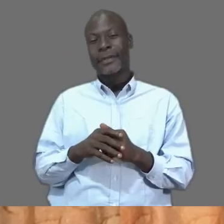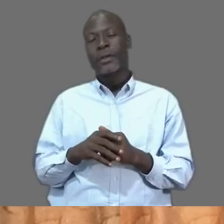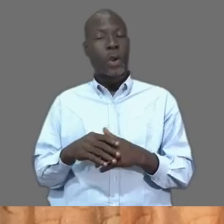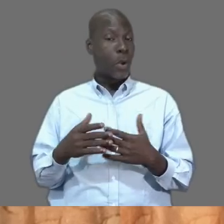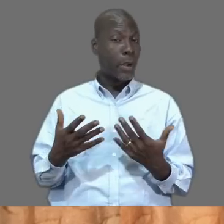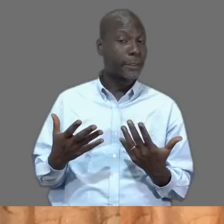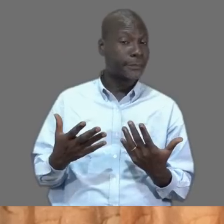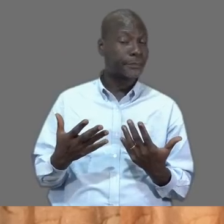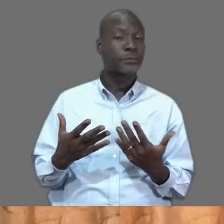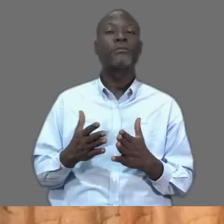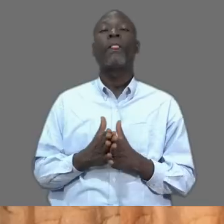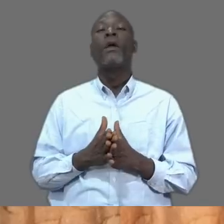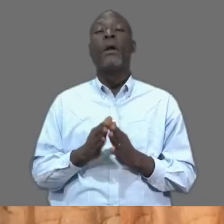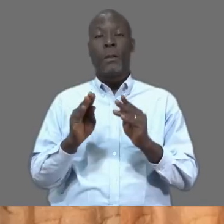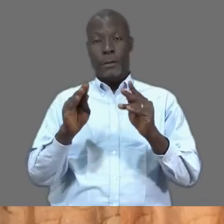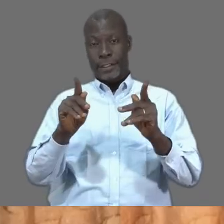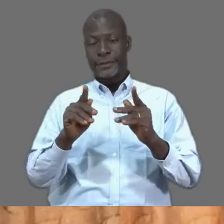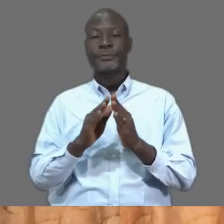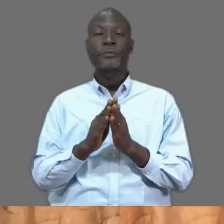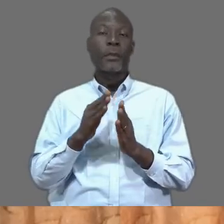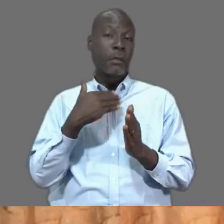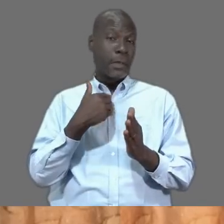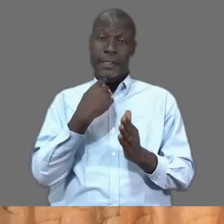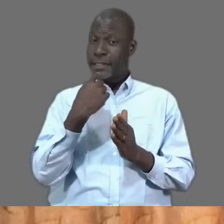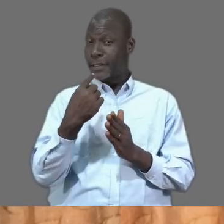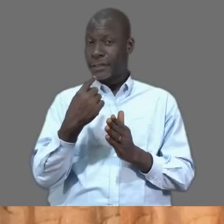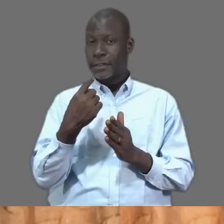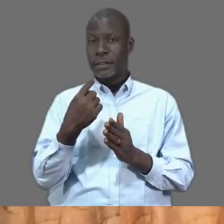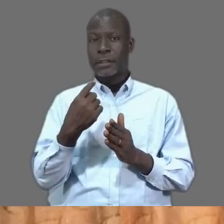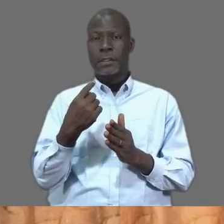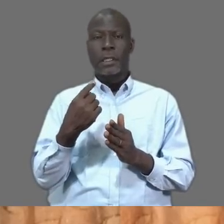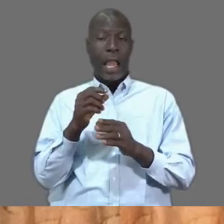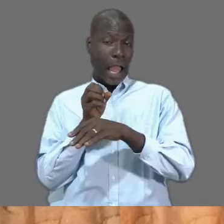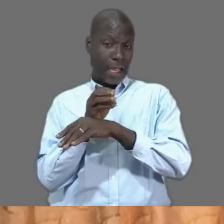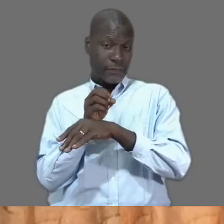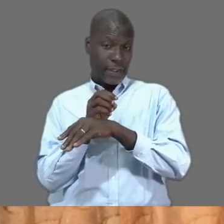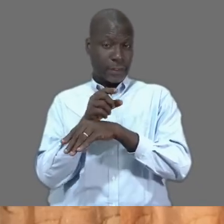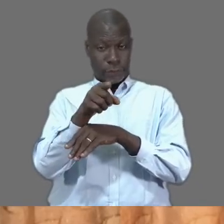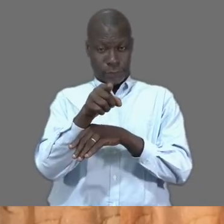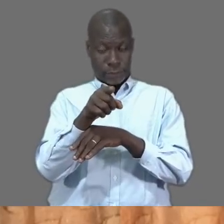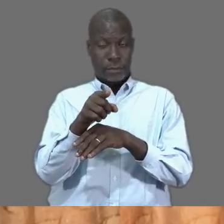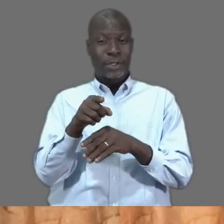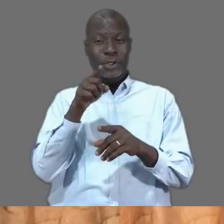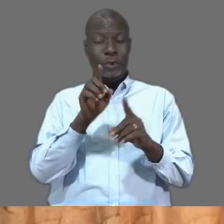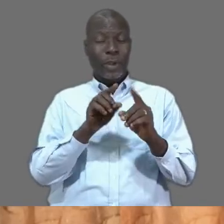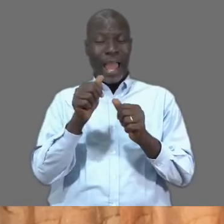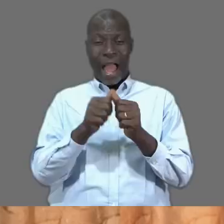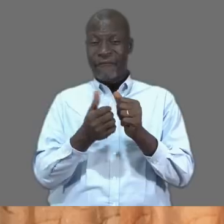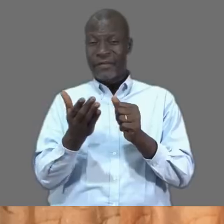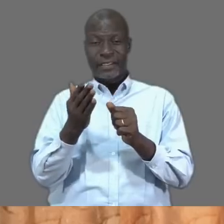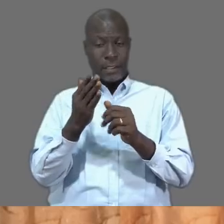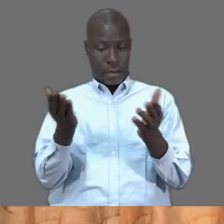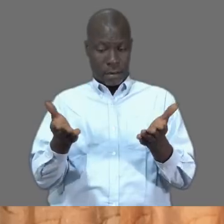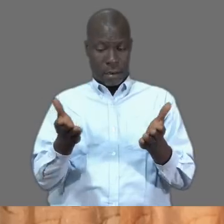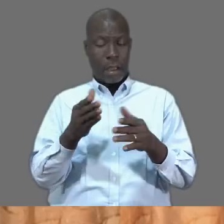en enti dia me ka kirawo na me di tuufo ene dan ni se se wo ye ade biara